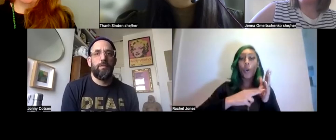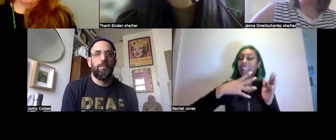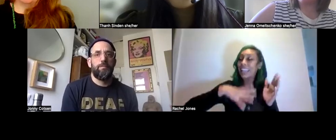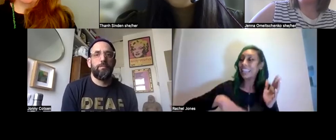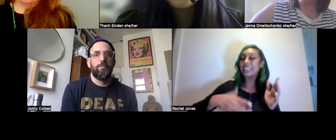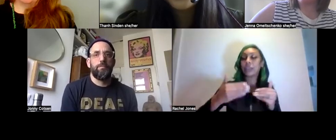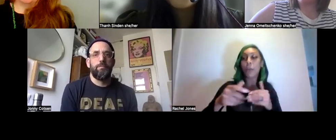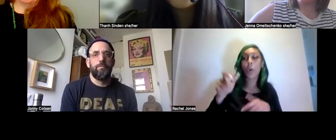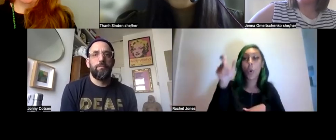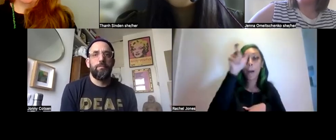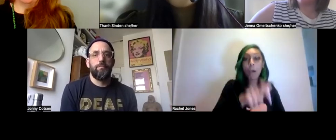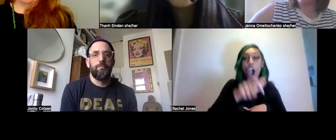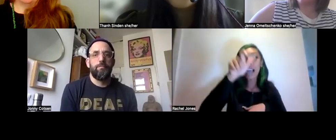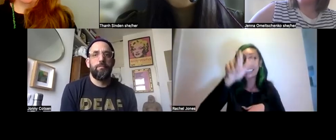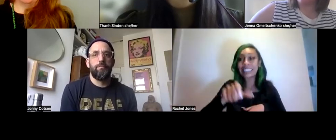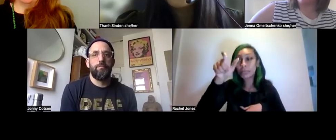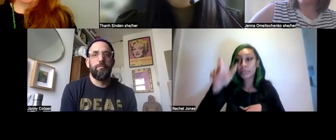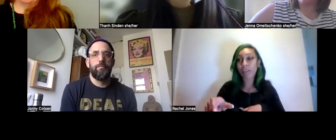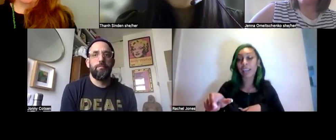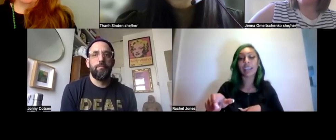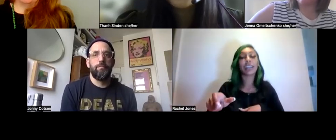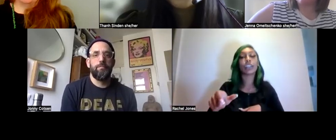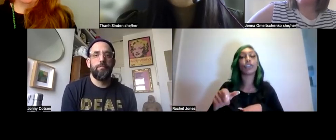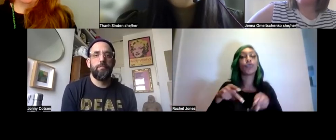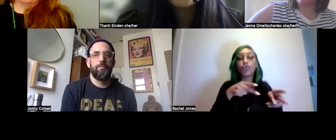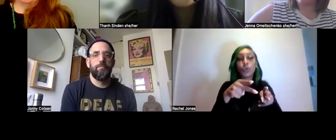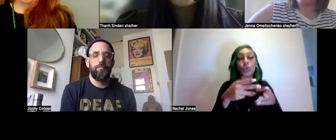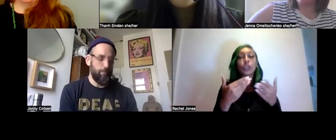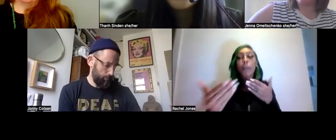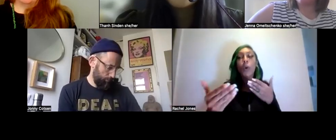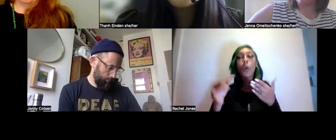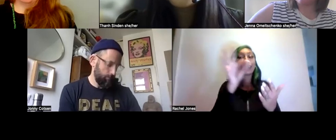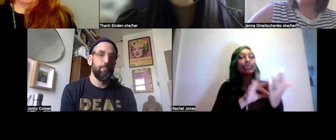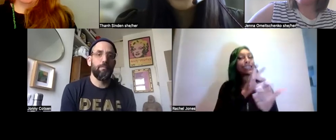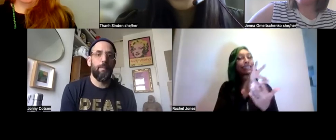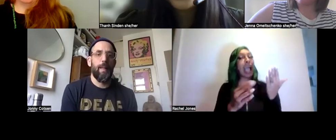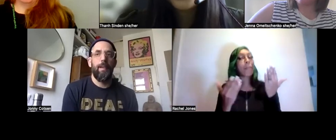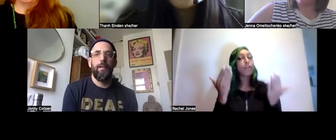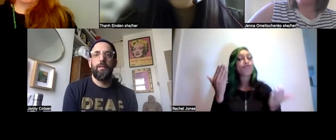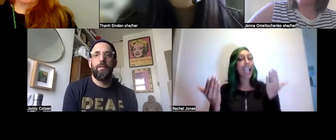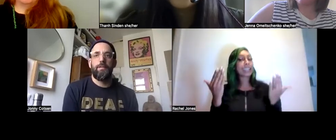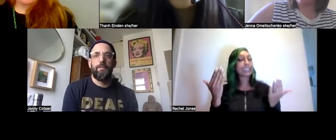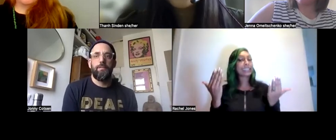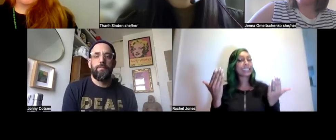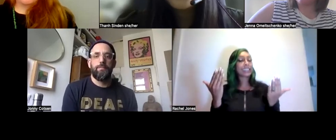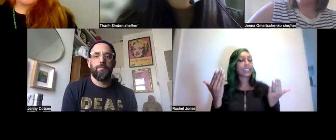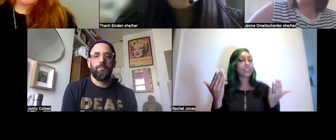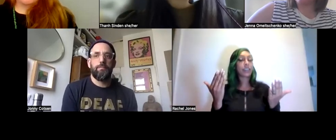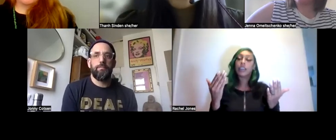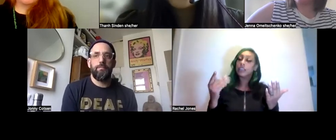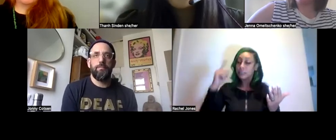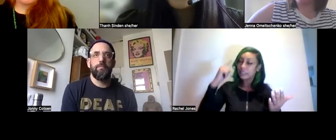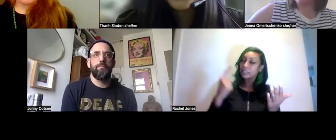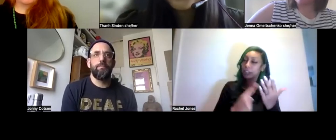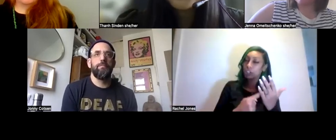participatory routes into be more democratic in terms of their decision making and involving more